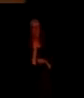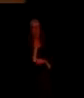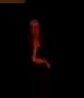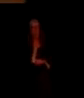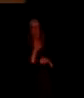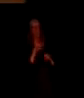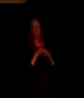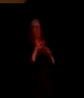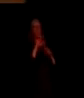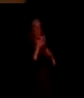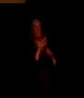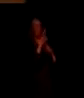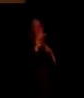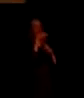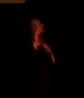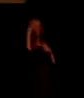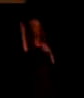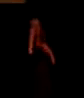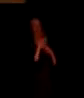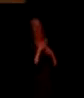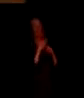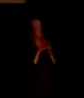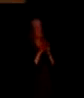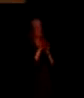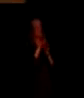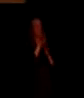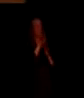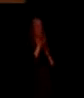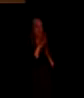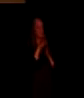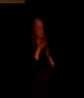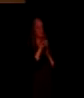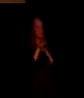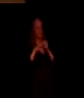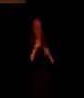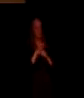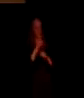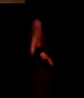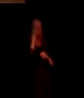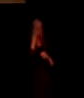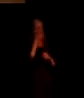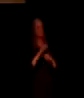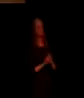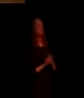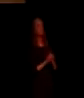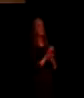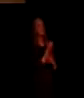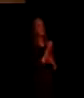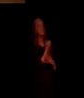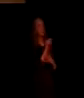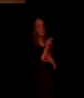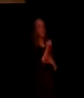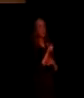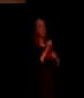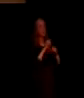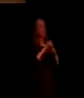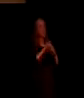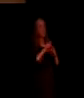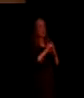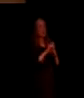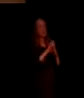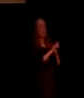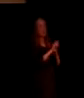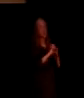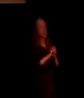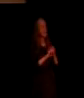been going up for a couple of decades straight. And so NASA called around to